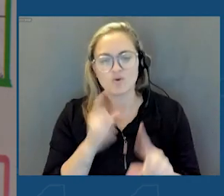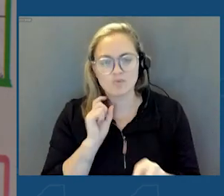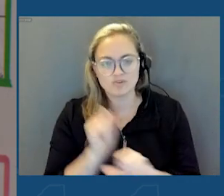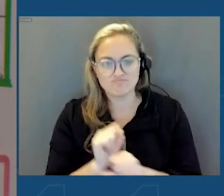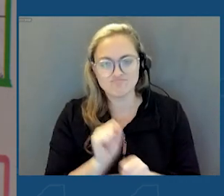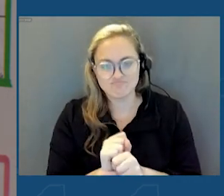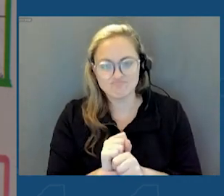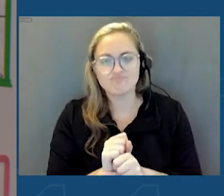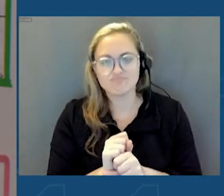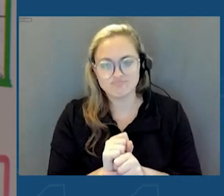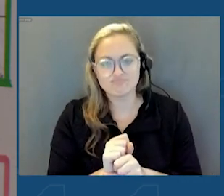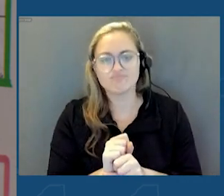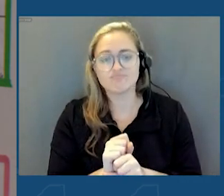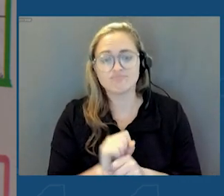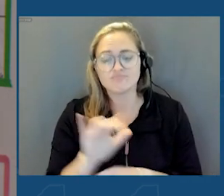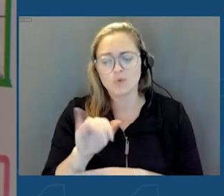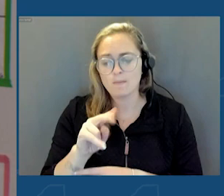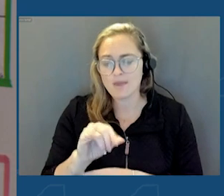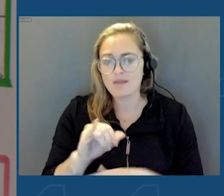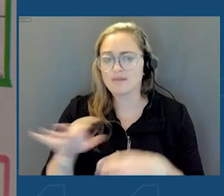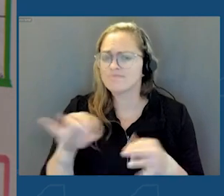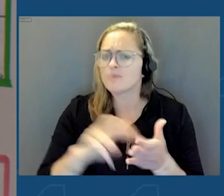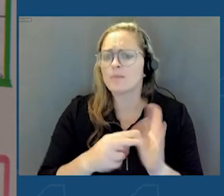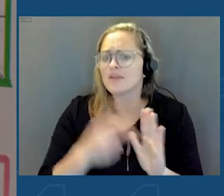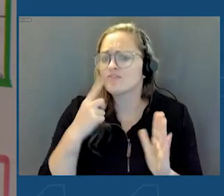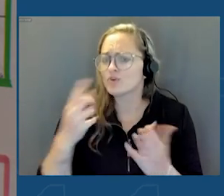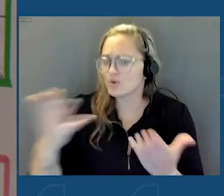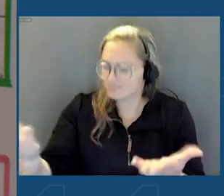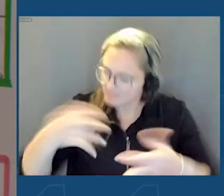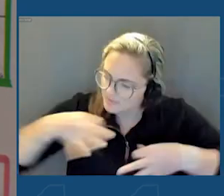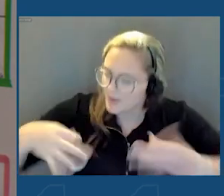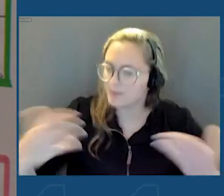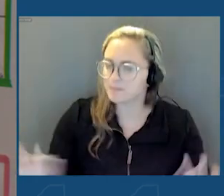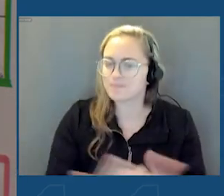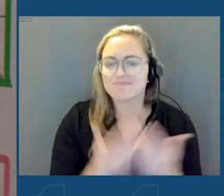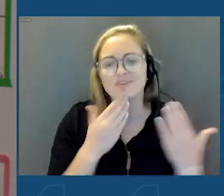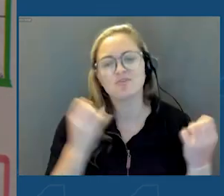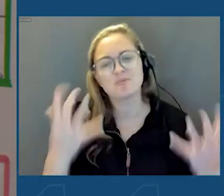place. So, Amanda, tell us what this means to you. Thank you very much.